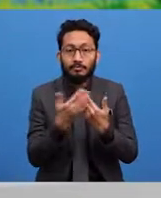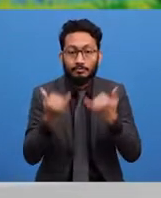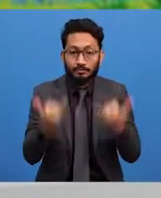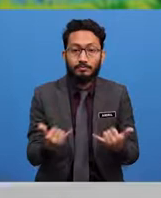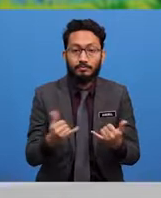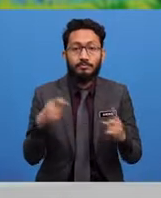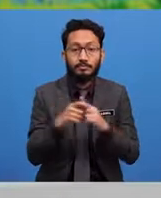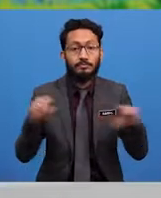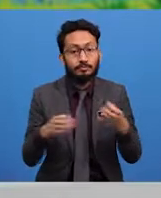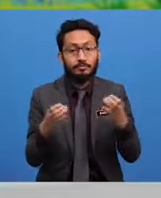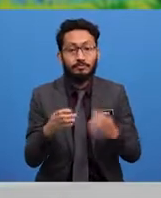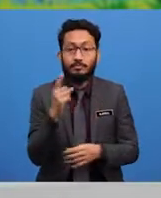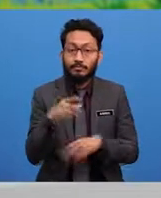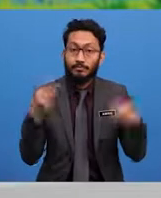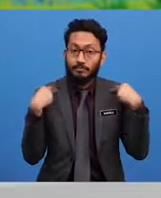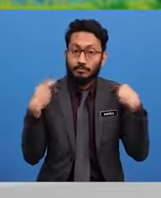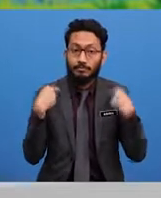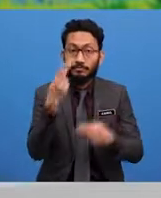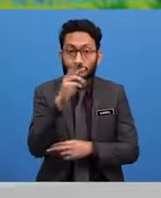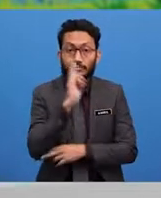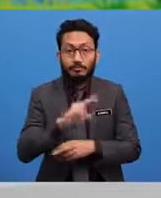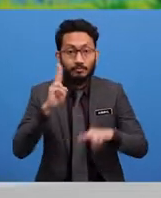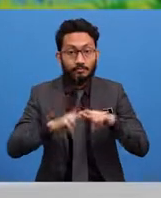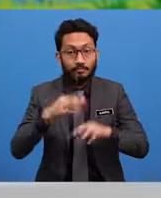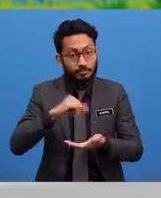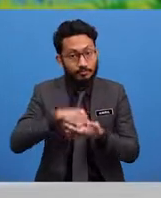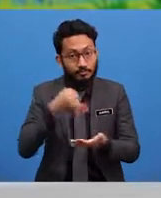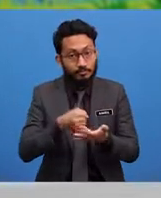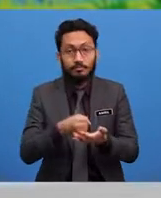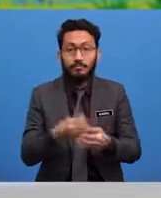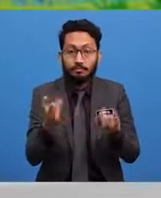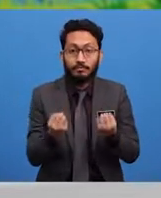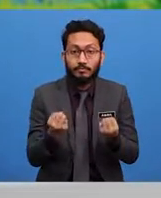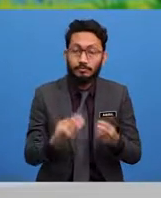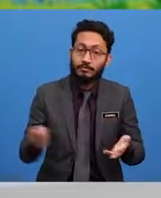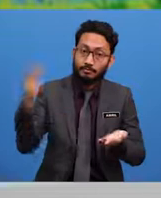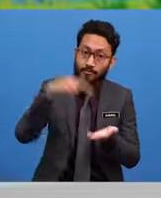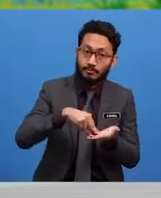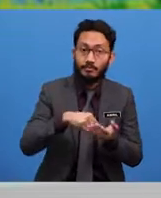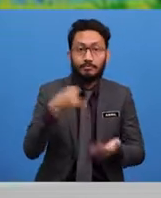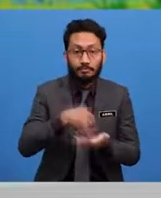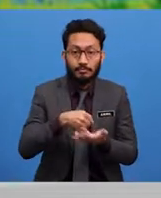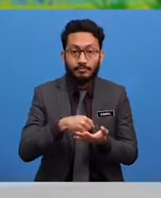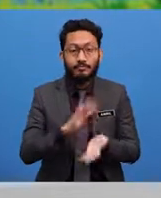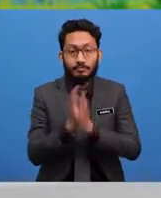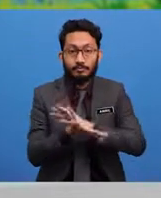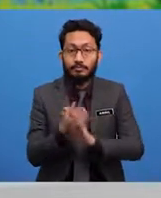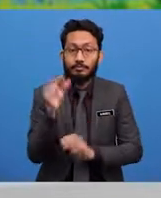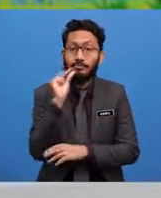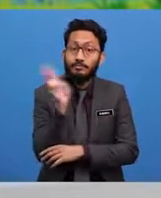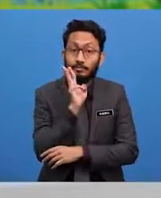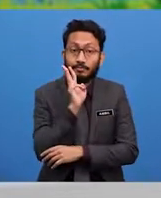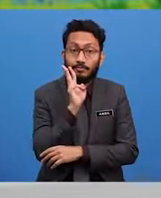it? Should we recall the lesson or a bit? So, Gram Whiz, if you don't